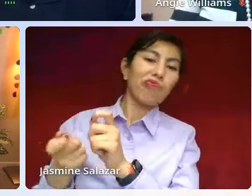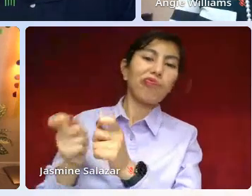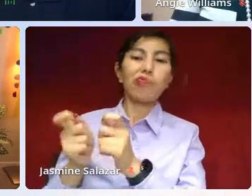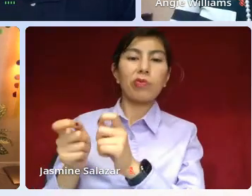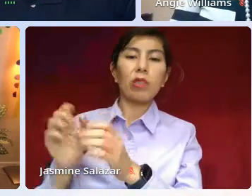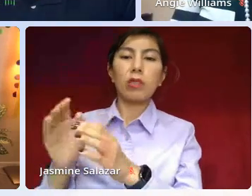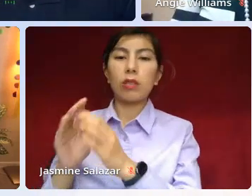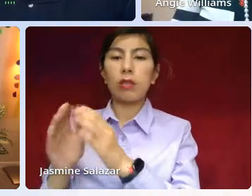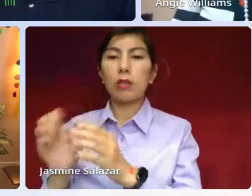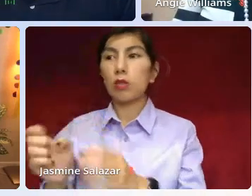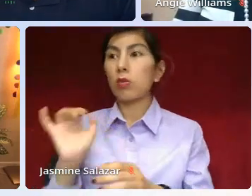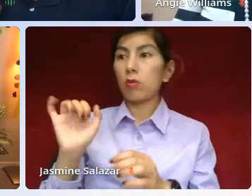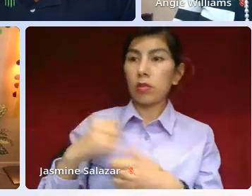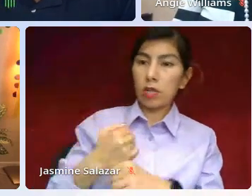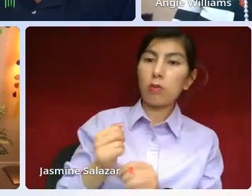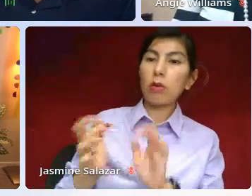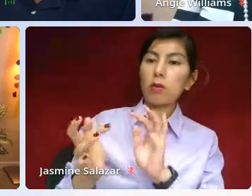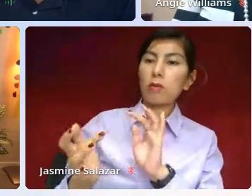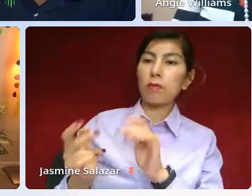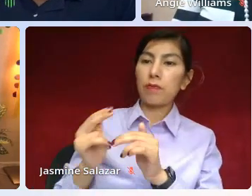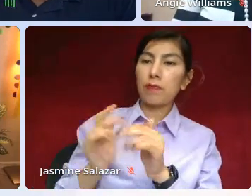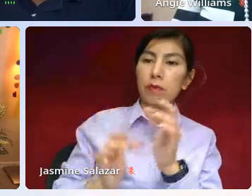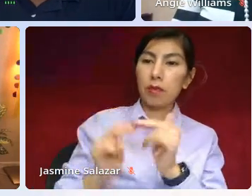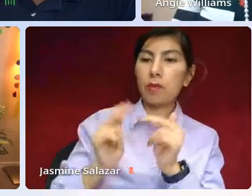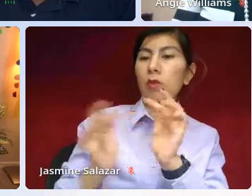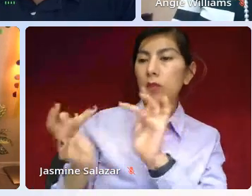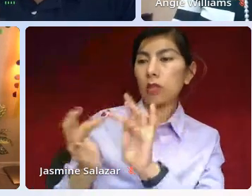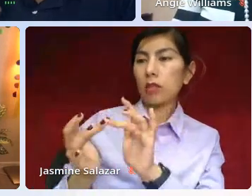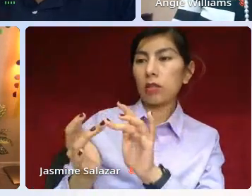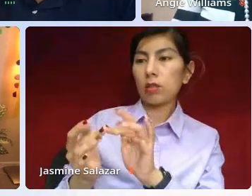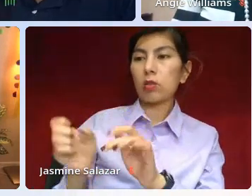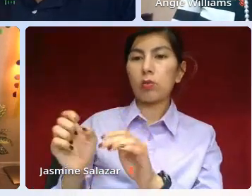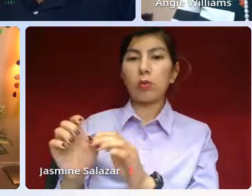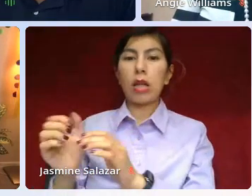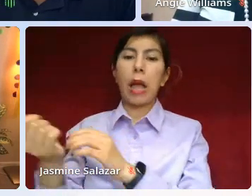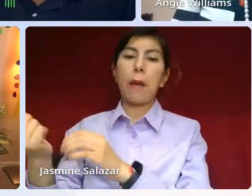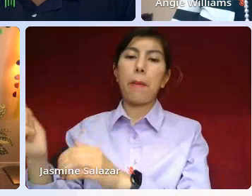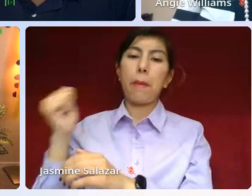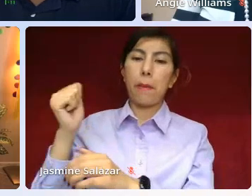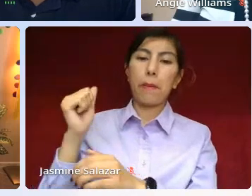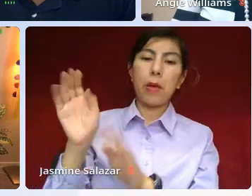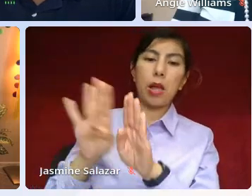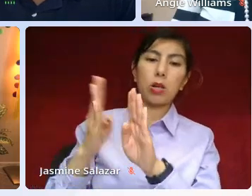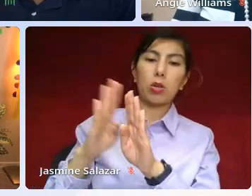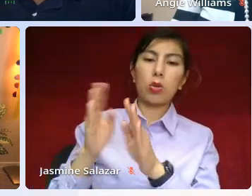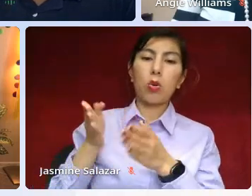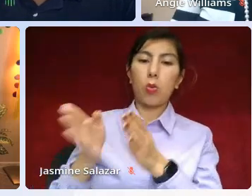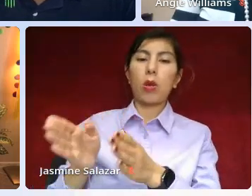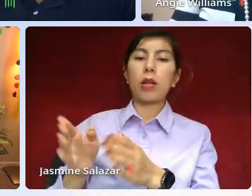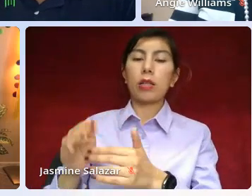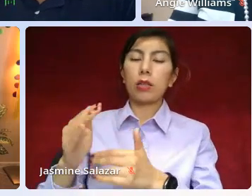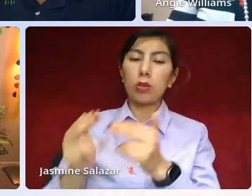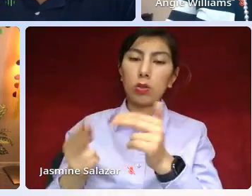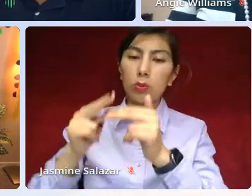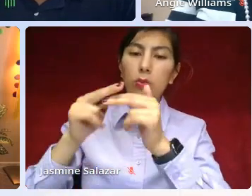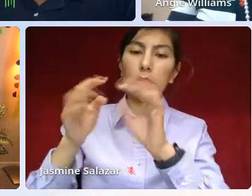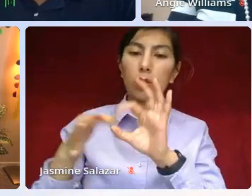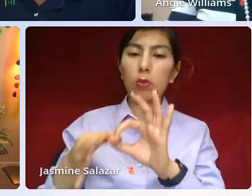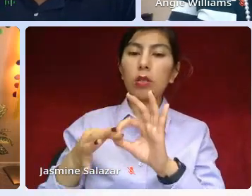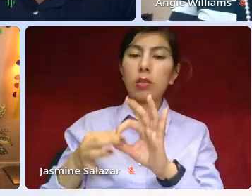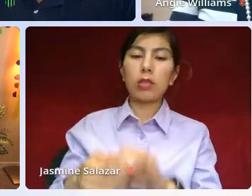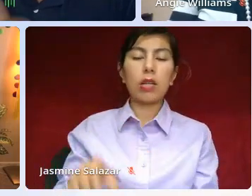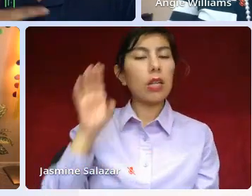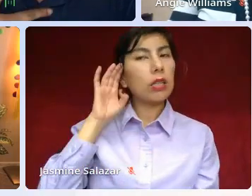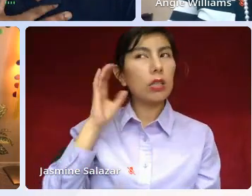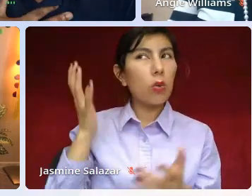So it was kind of a backdoor way of working on building that relationship and listening to what that community